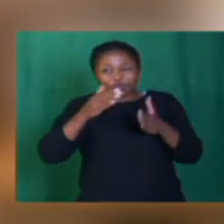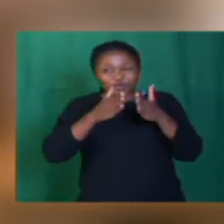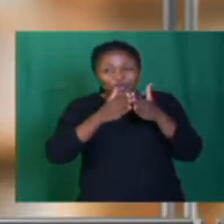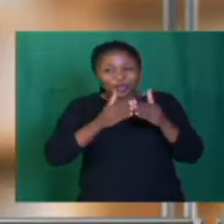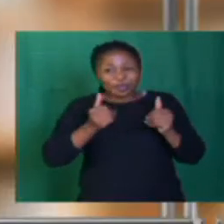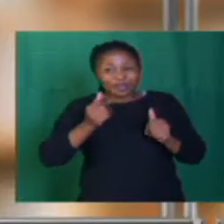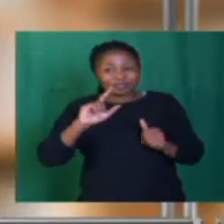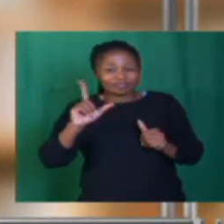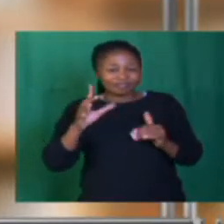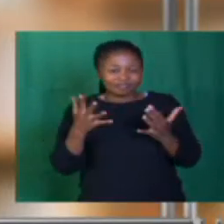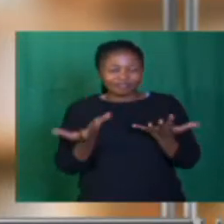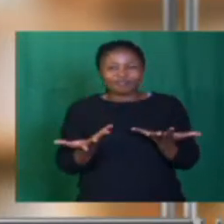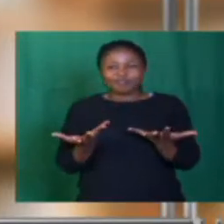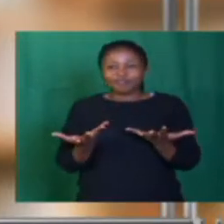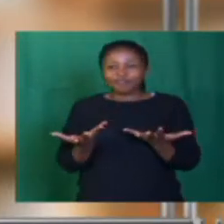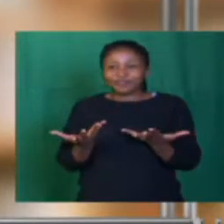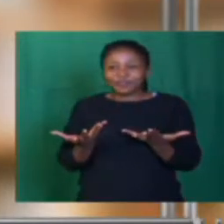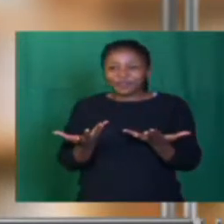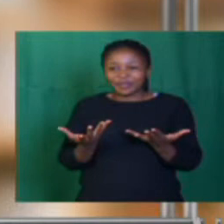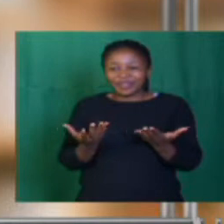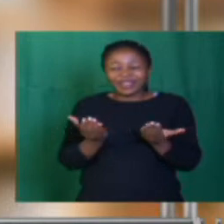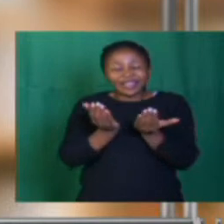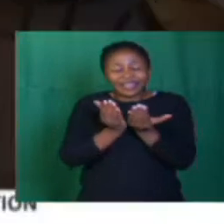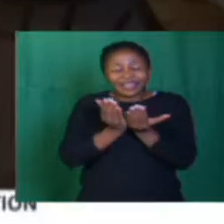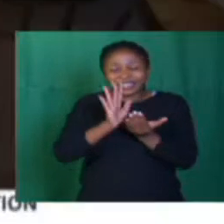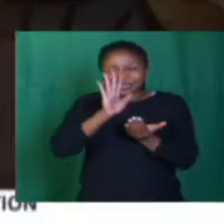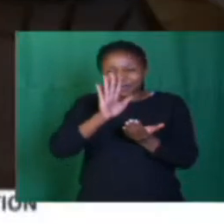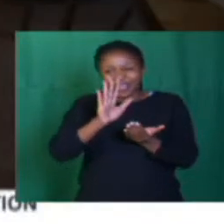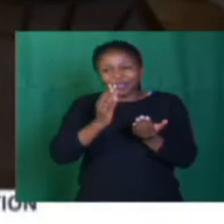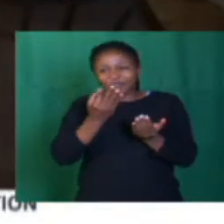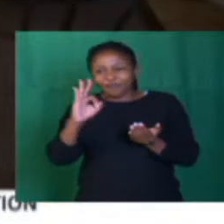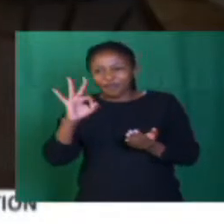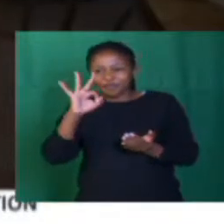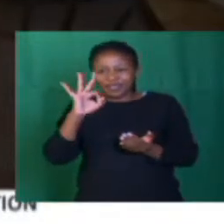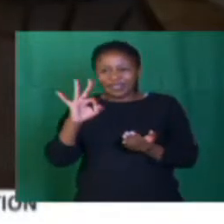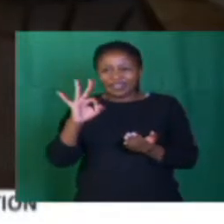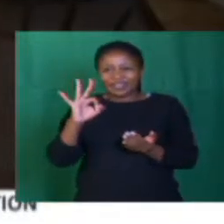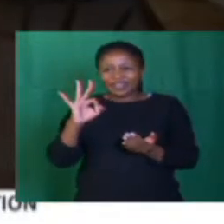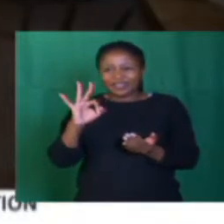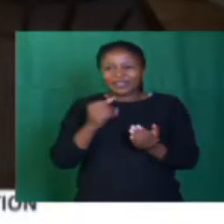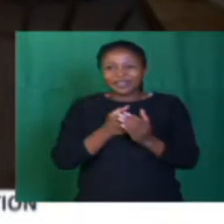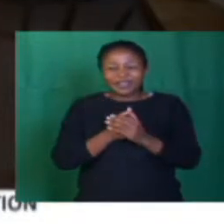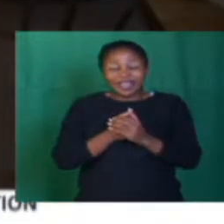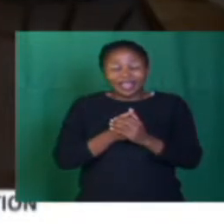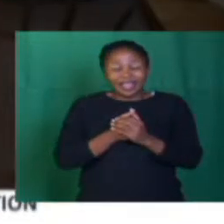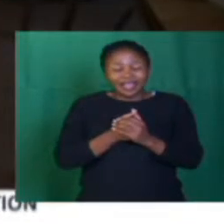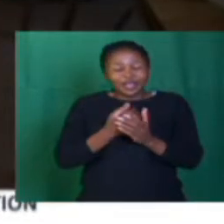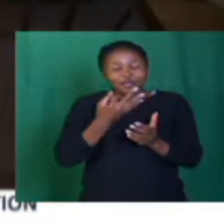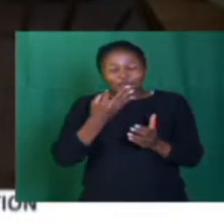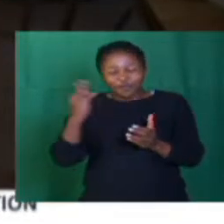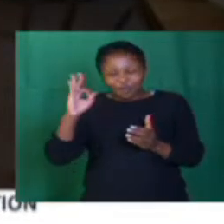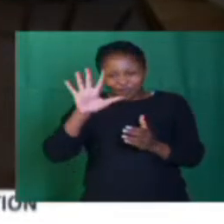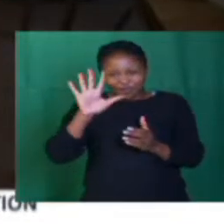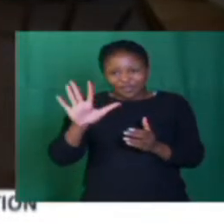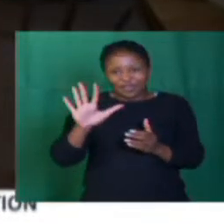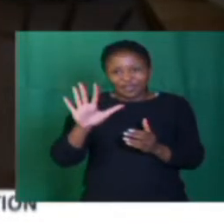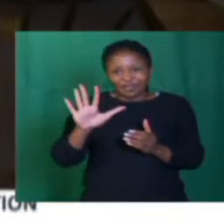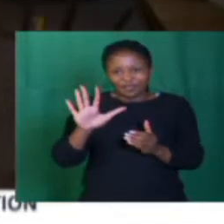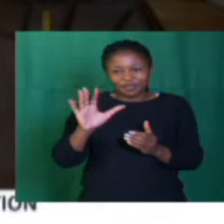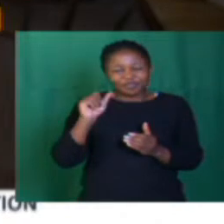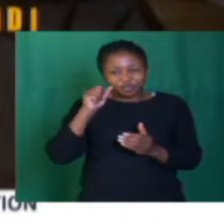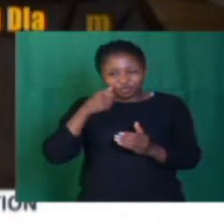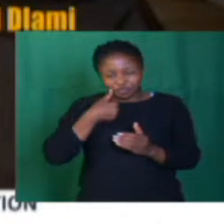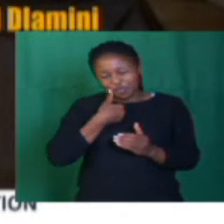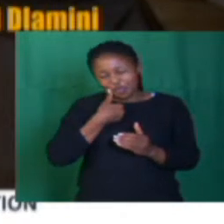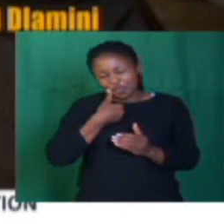right, grade 7s, form 3s and form 5s, this is what your timetable looks like tomorrow. From 2 p.m.